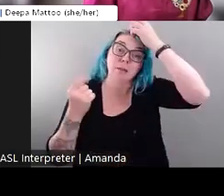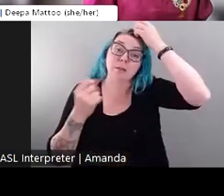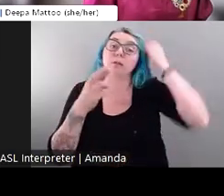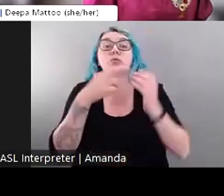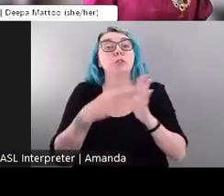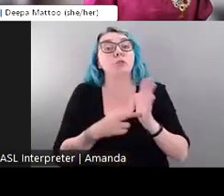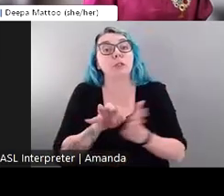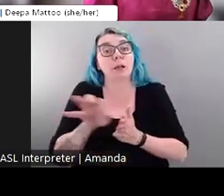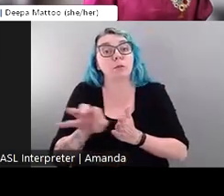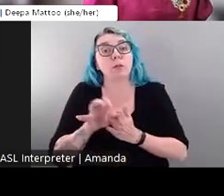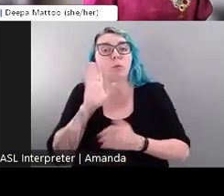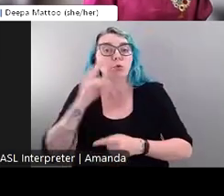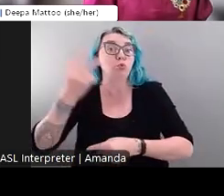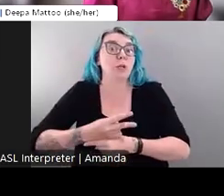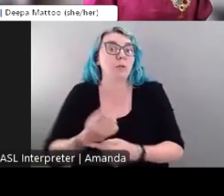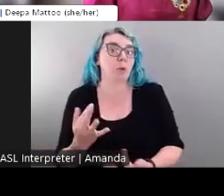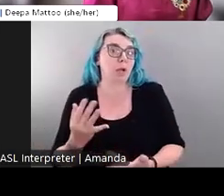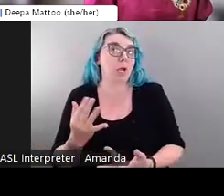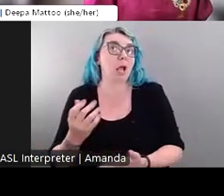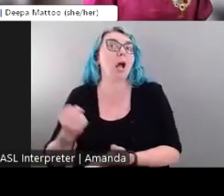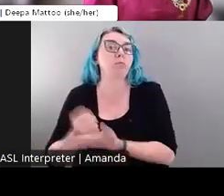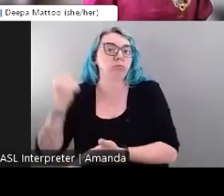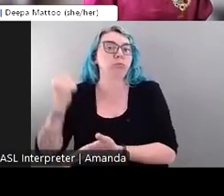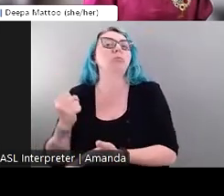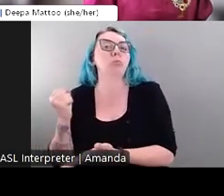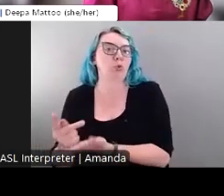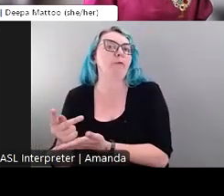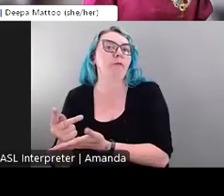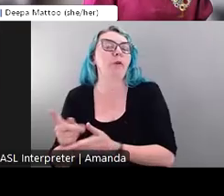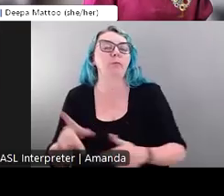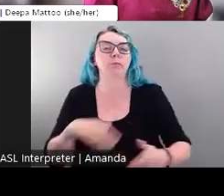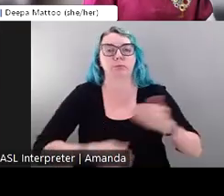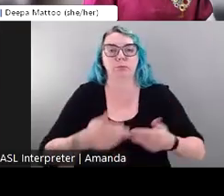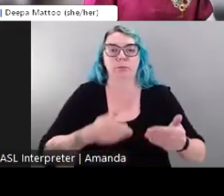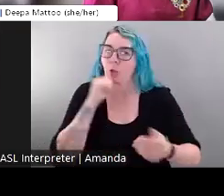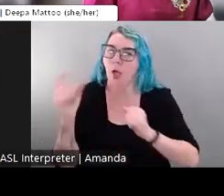approved. So I'm going to quickly log in.